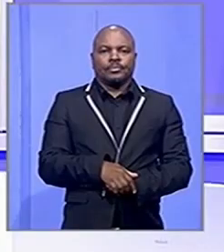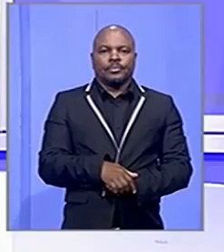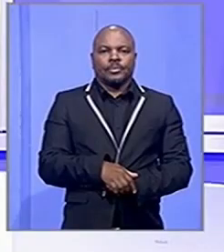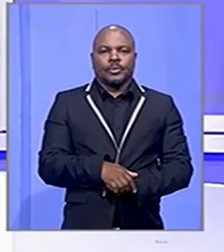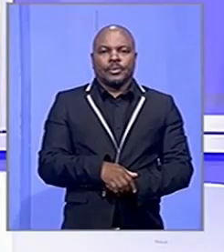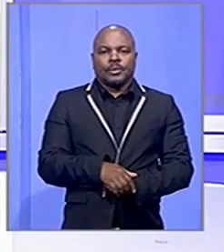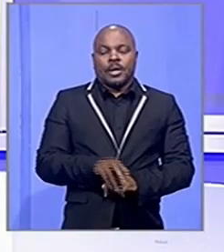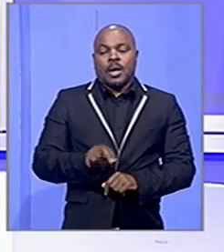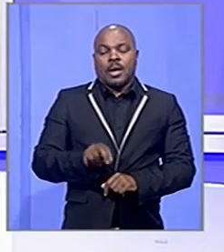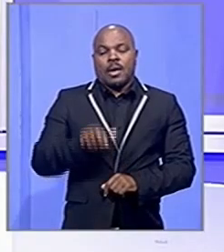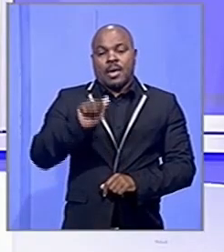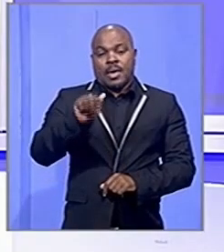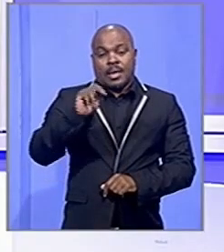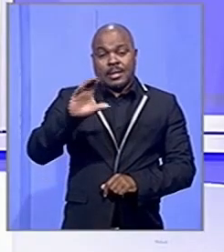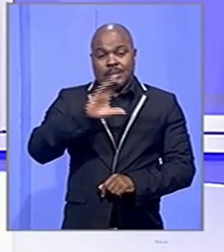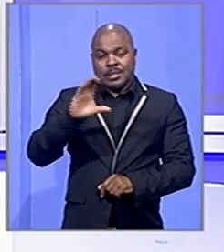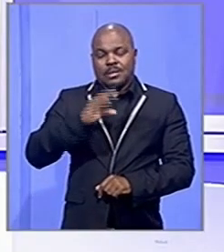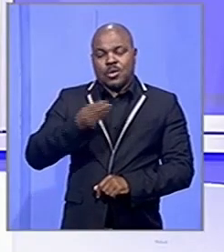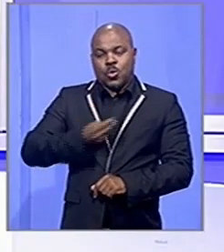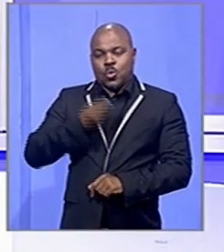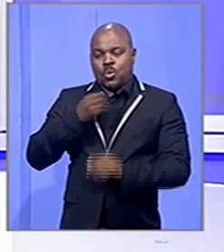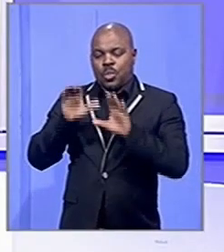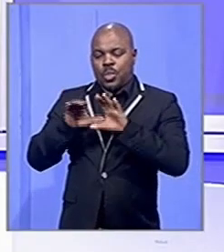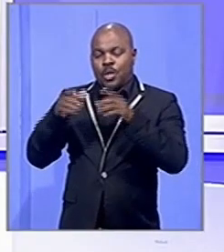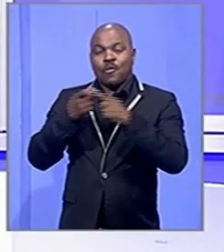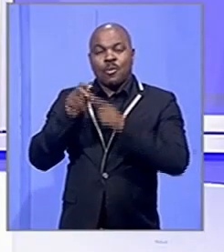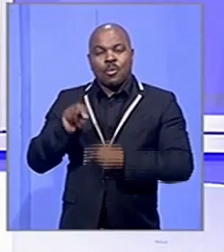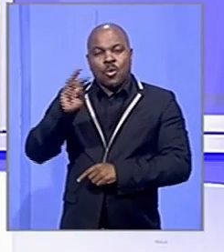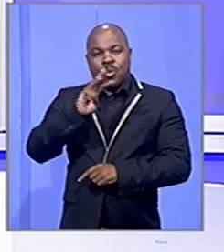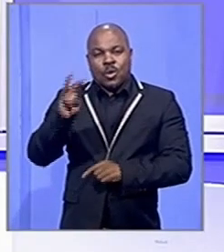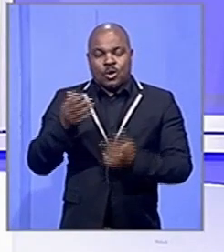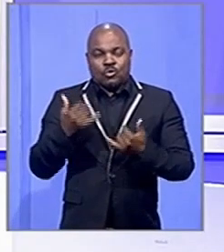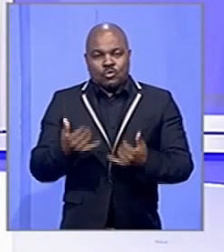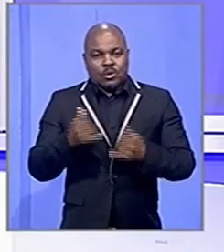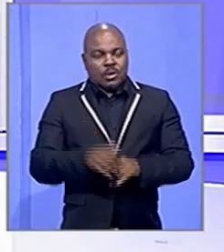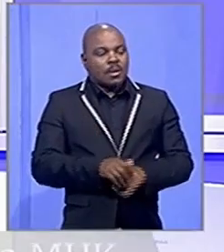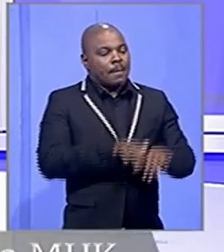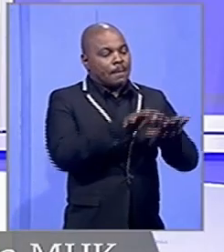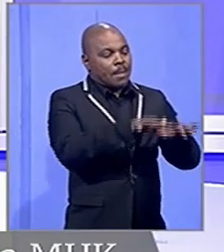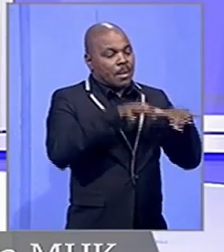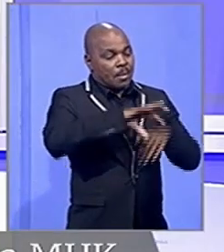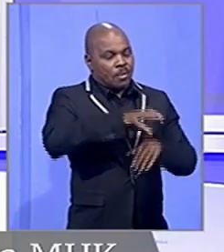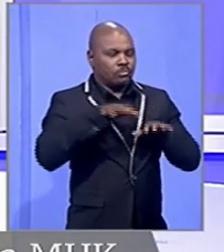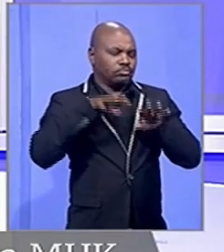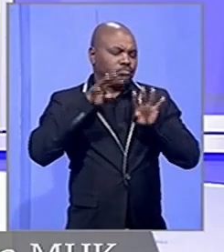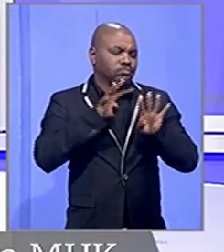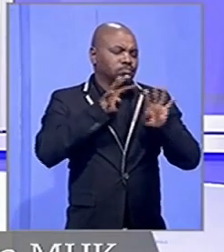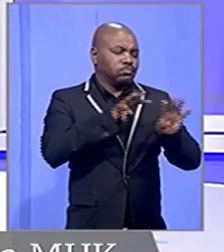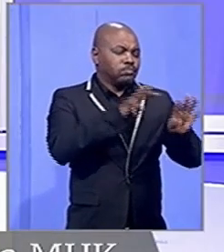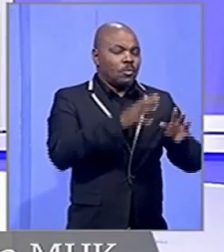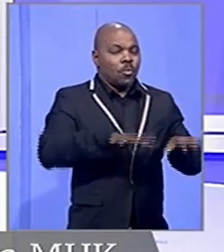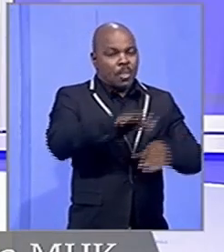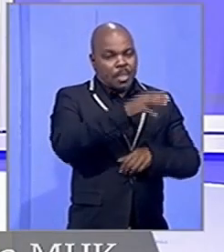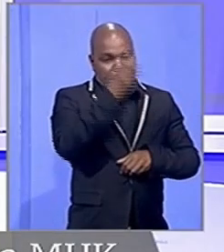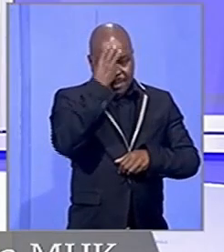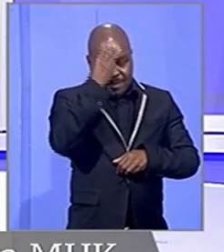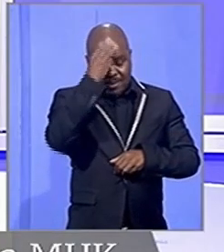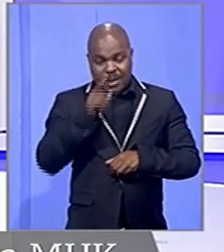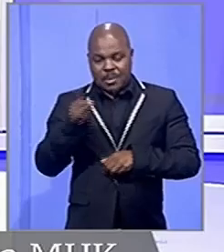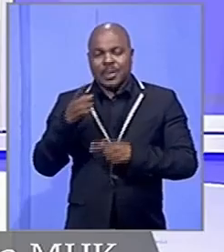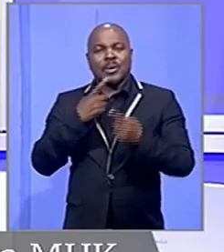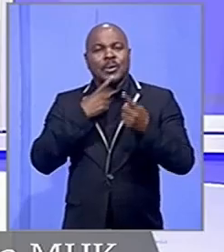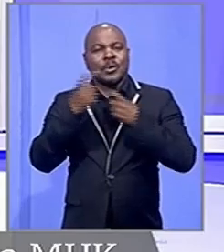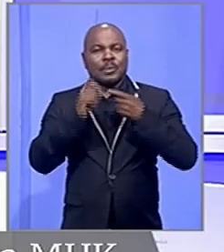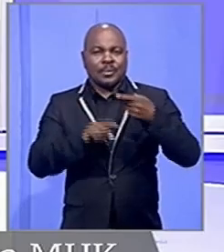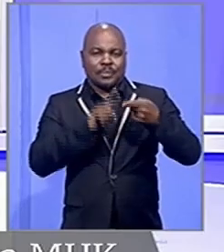Liki ya basha ya ANC kwa Northwest e tlotse gwantetse kwa kokwano theomolao ya province kwa Mahikeng ba tlhagisitse merero